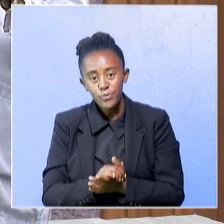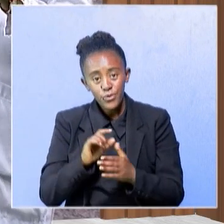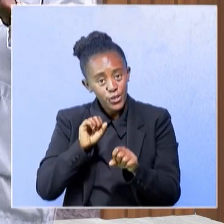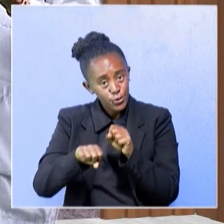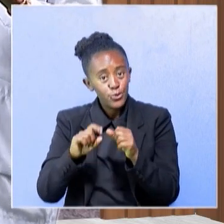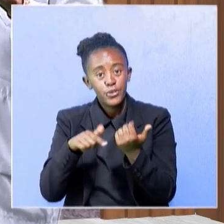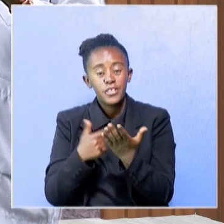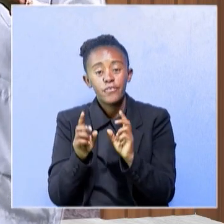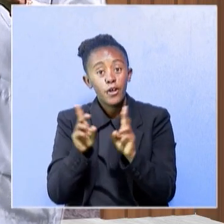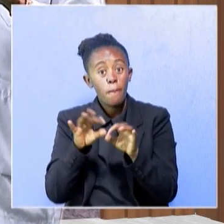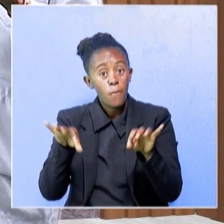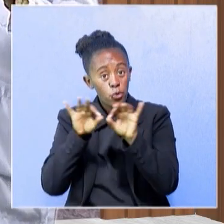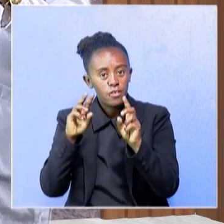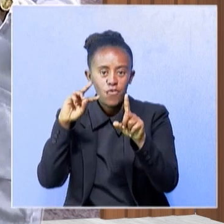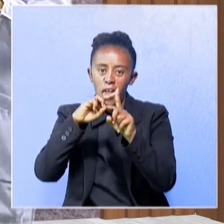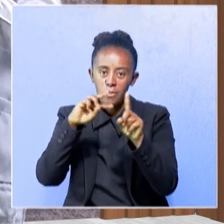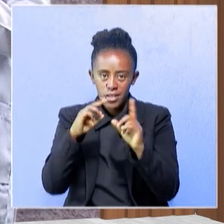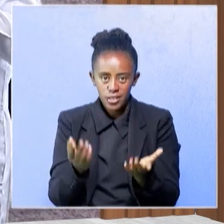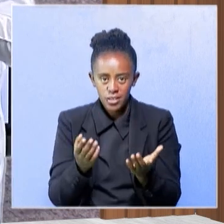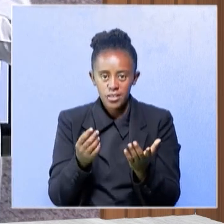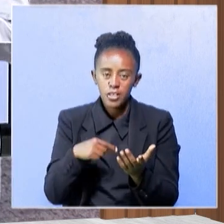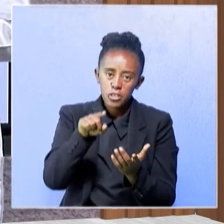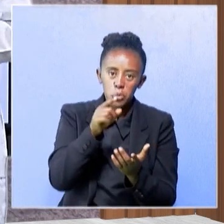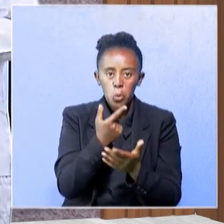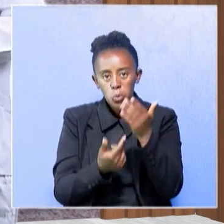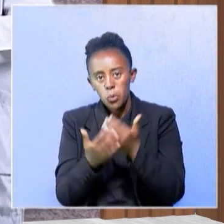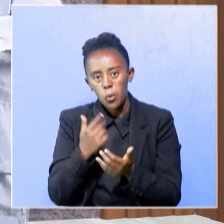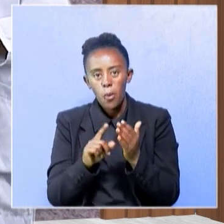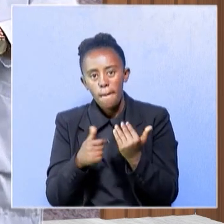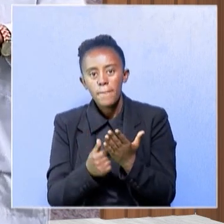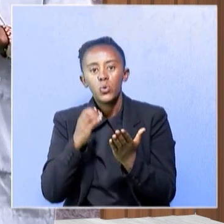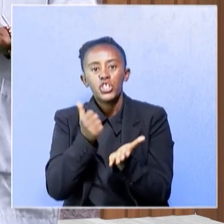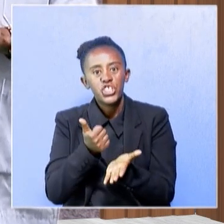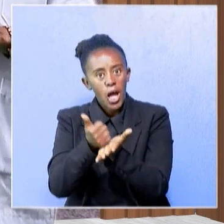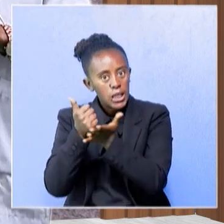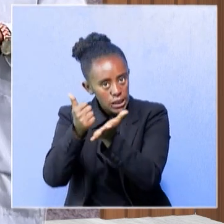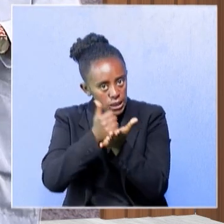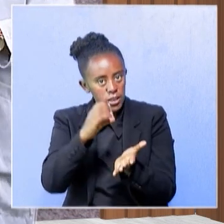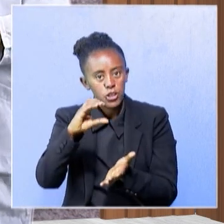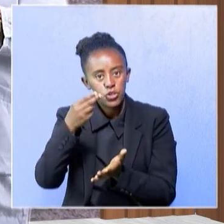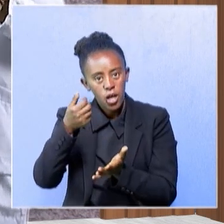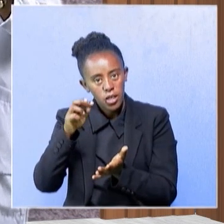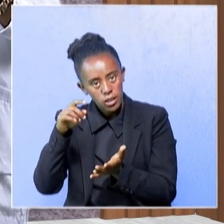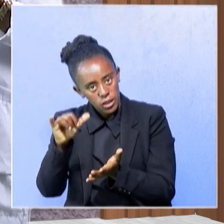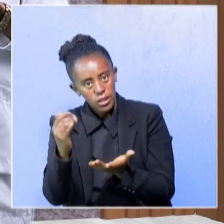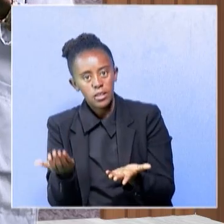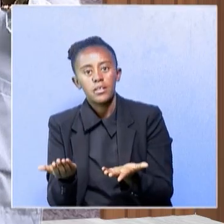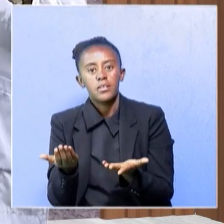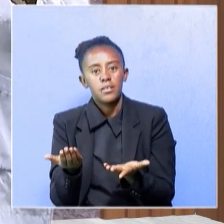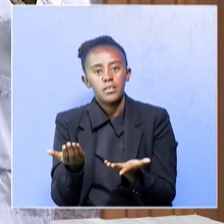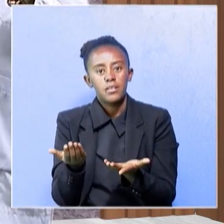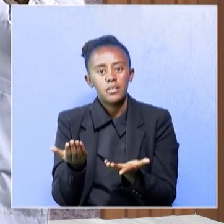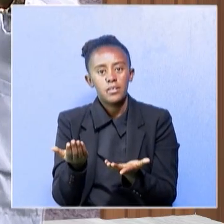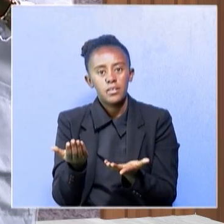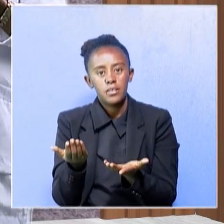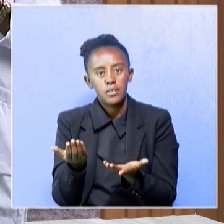So, these very important vocabularies. If you want to talk about a charity, yeah, if you want to talk about